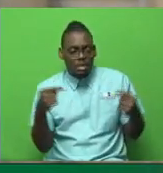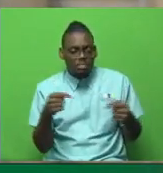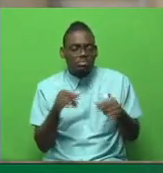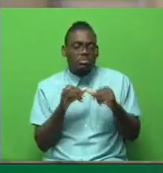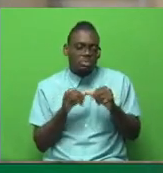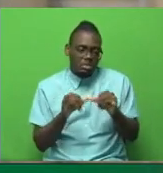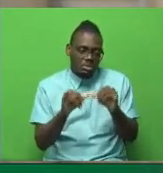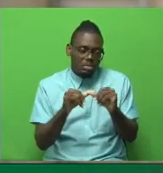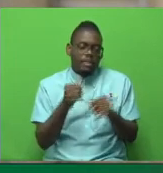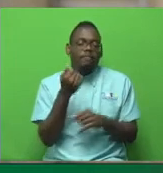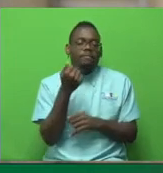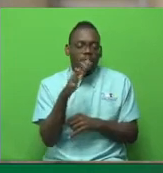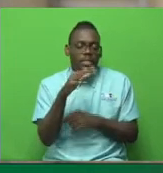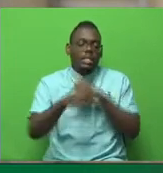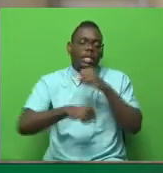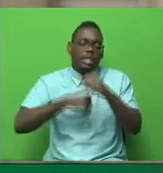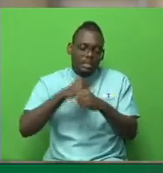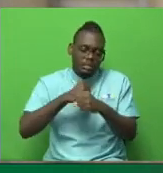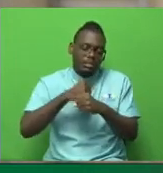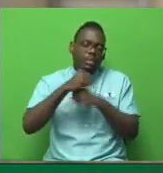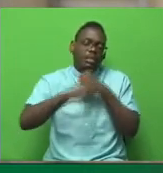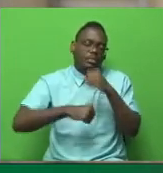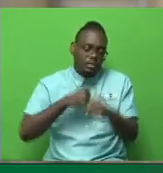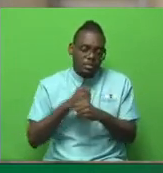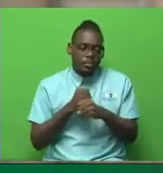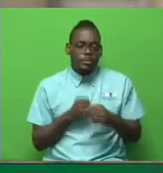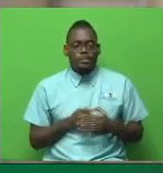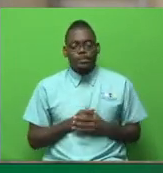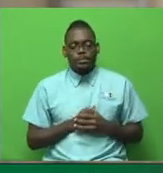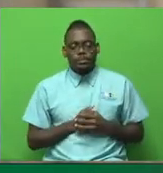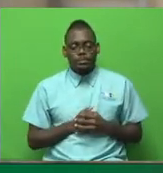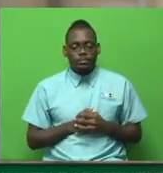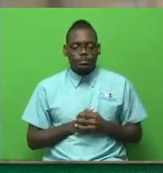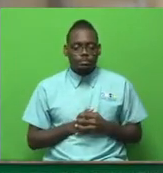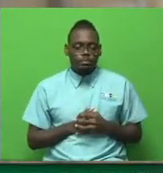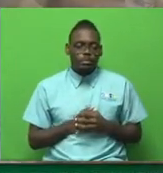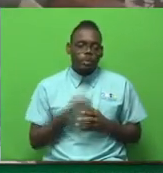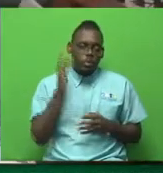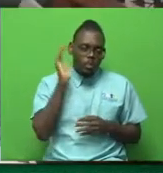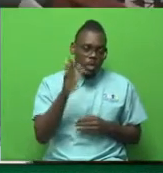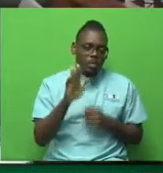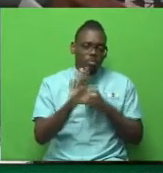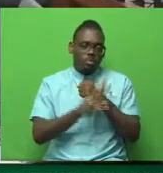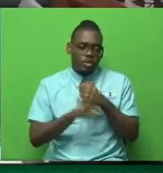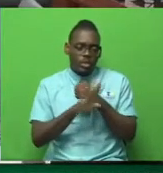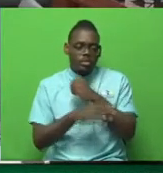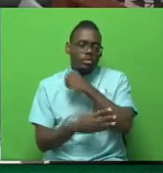will do so by protecting the poor of Trinidad and Tobago thank you madam speaker